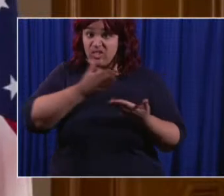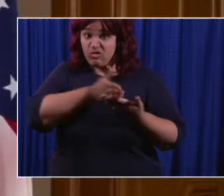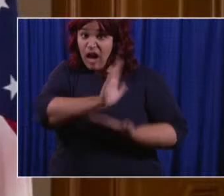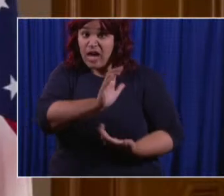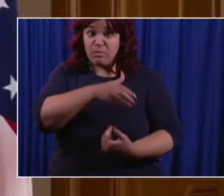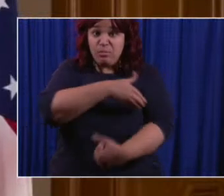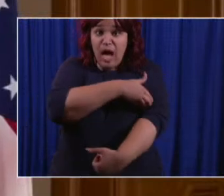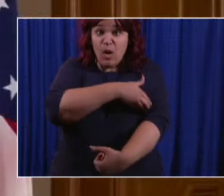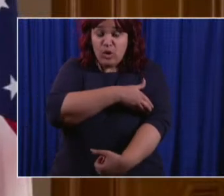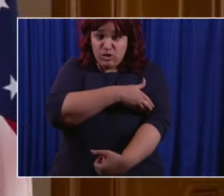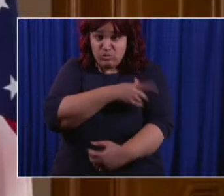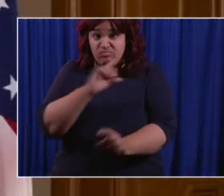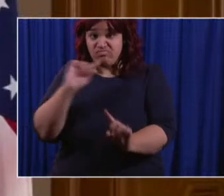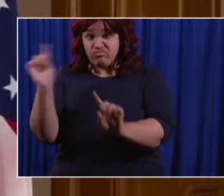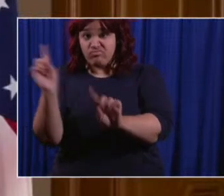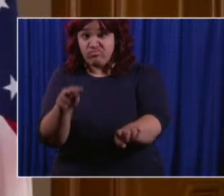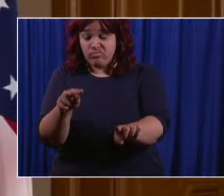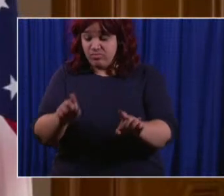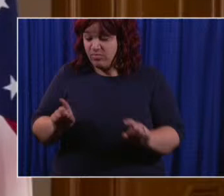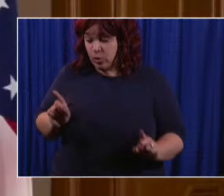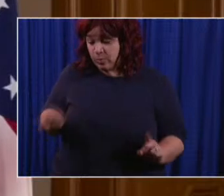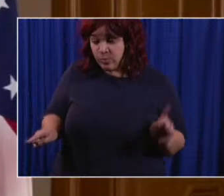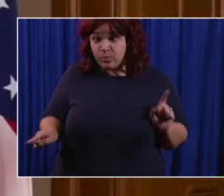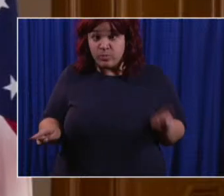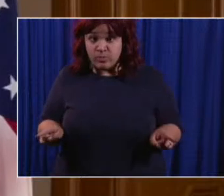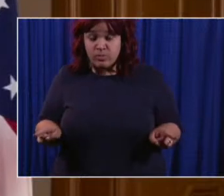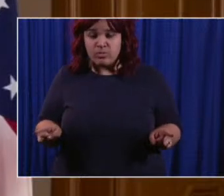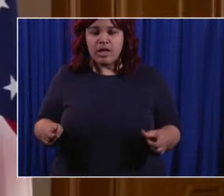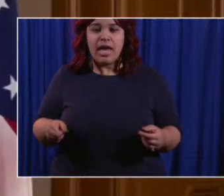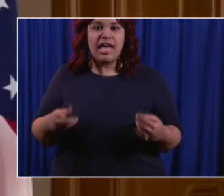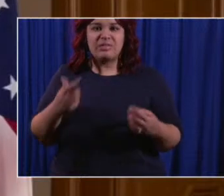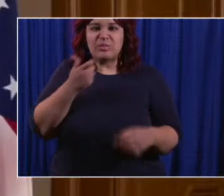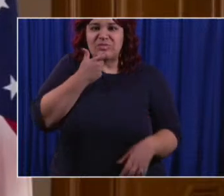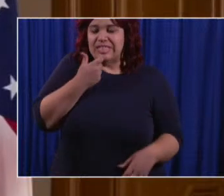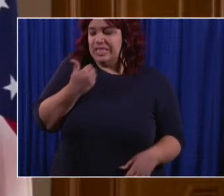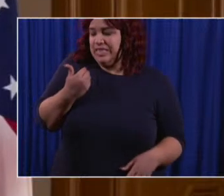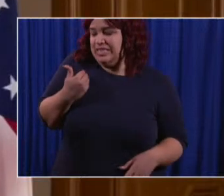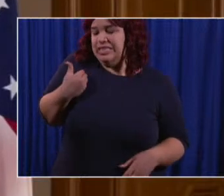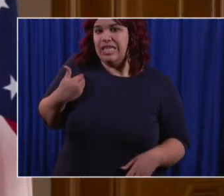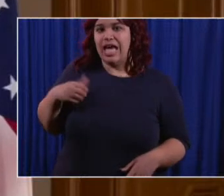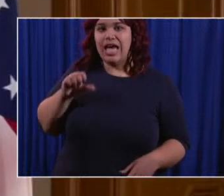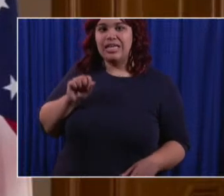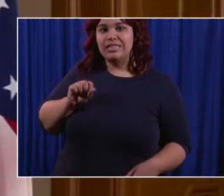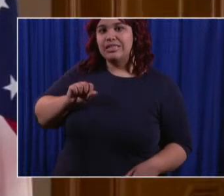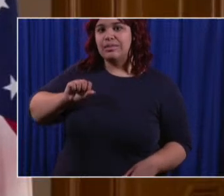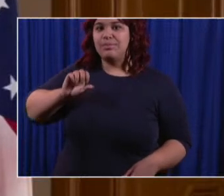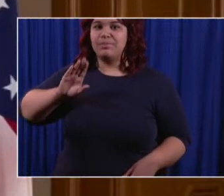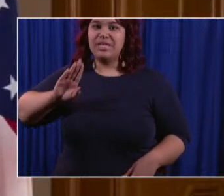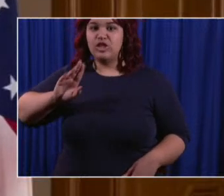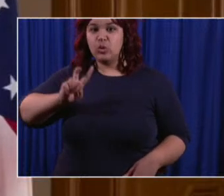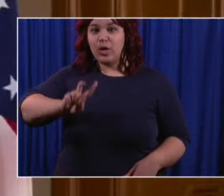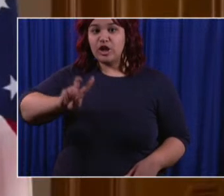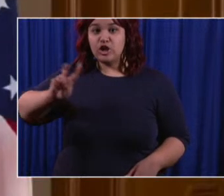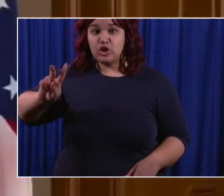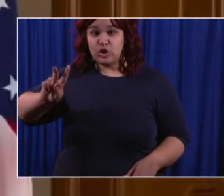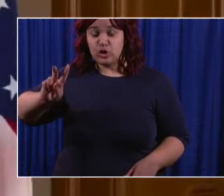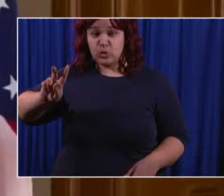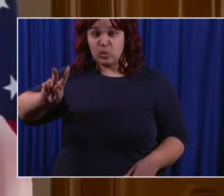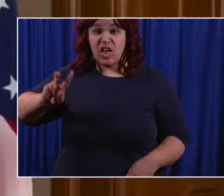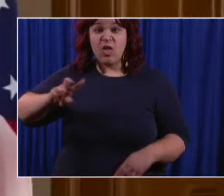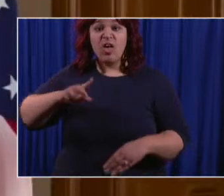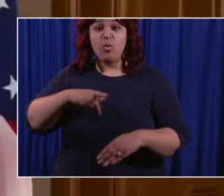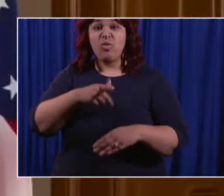believe that SB 22, the bill that was recently passed by the General Assembly, might have any effect on that authority? Well, as I recall, the